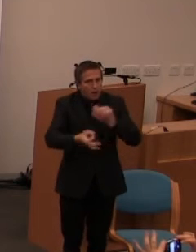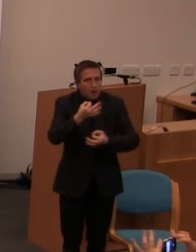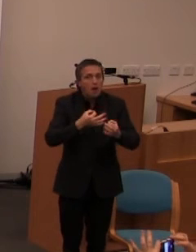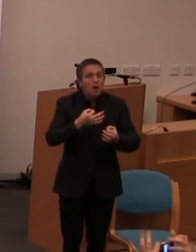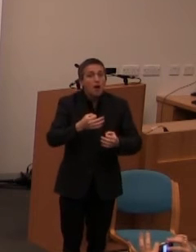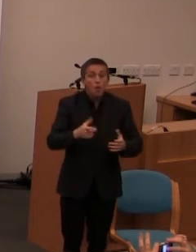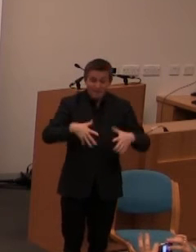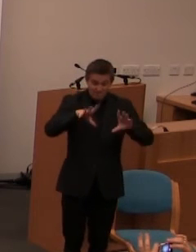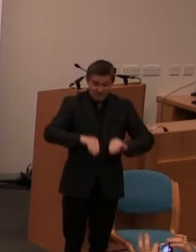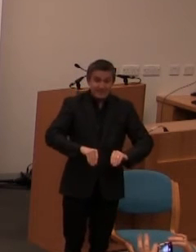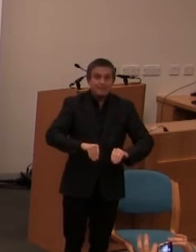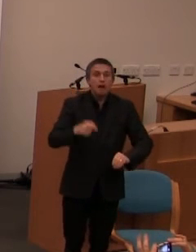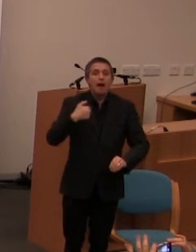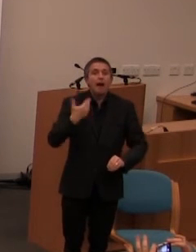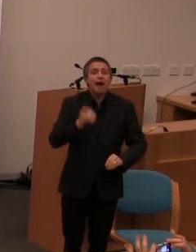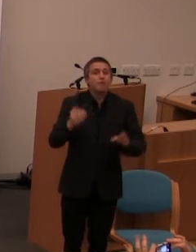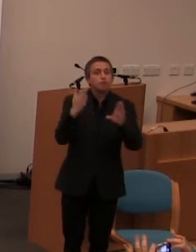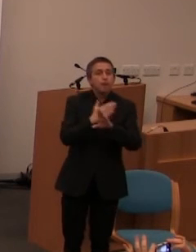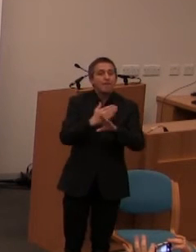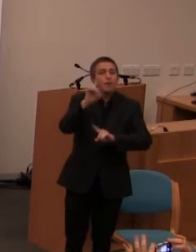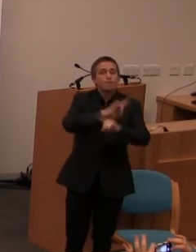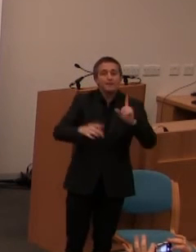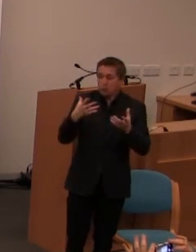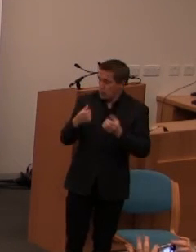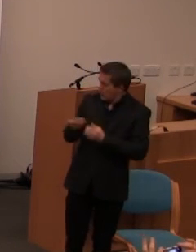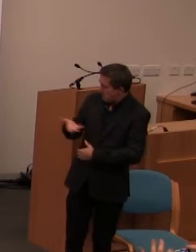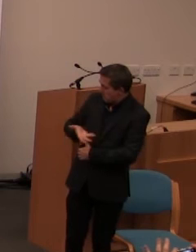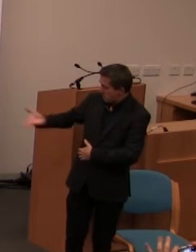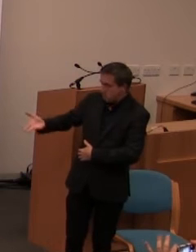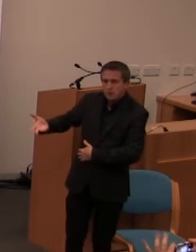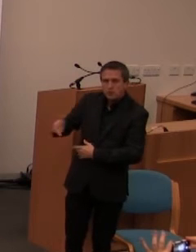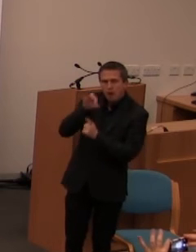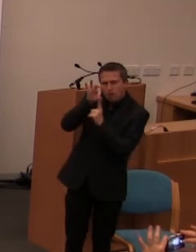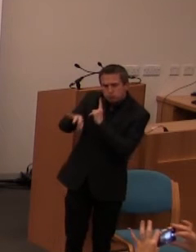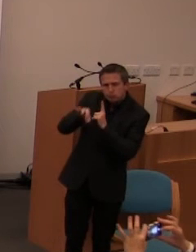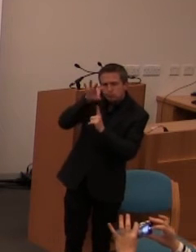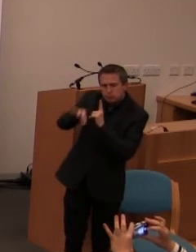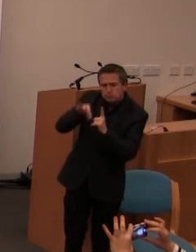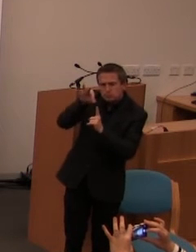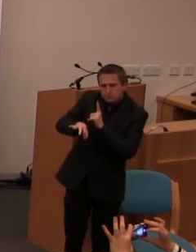with the board as well, that we can further drill down in some of the issues that require a wee bit more